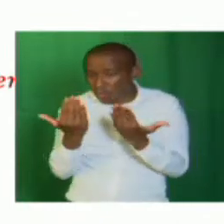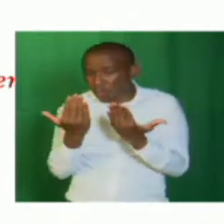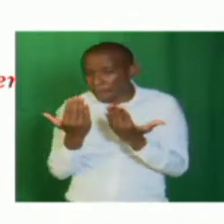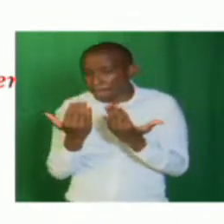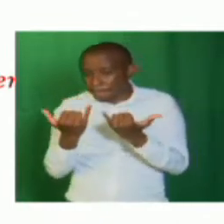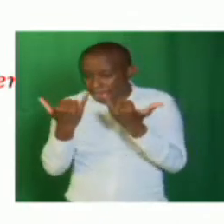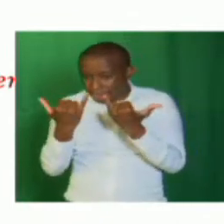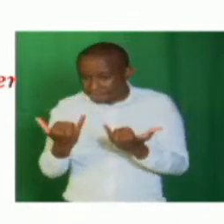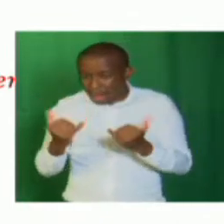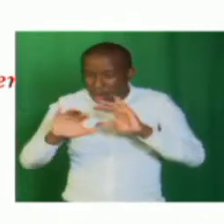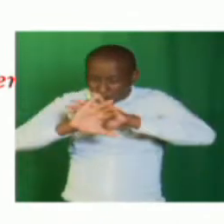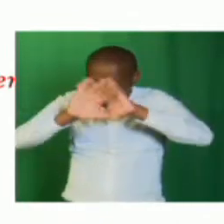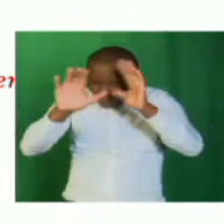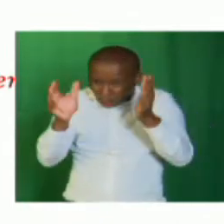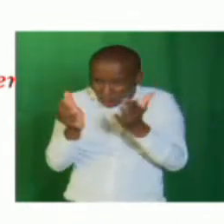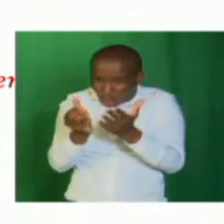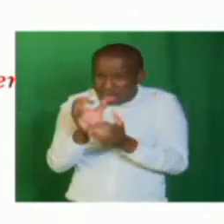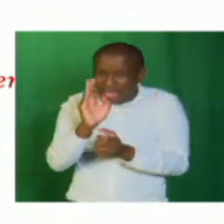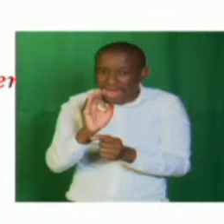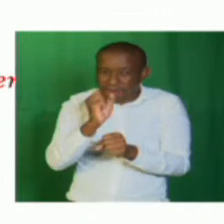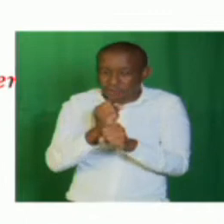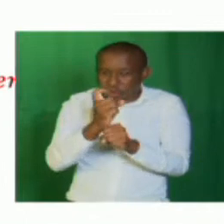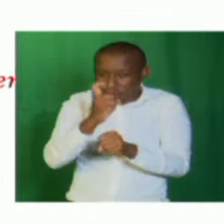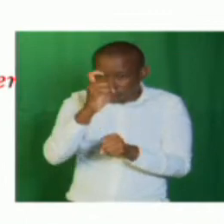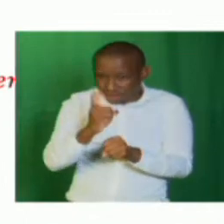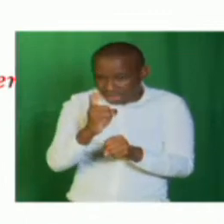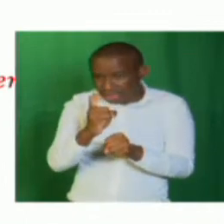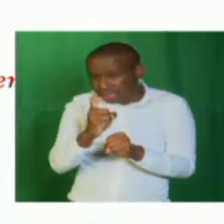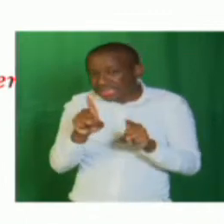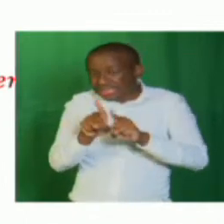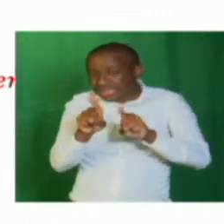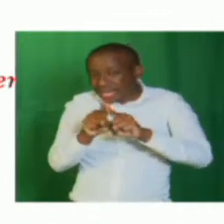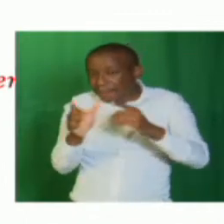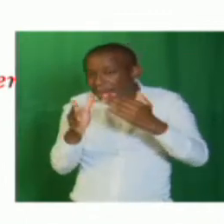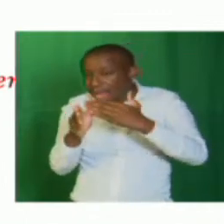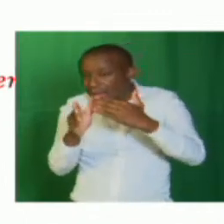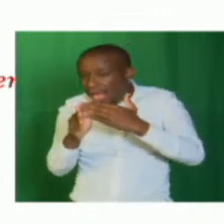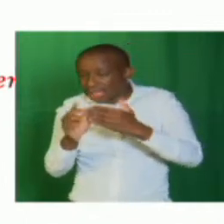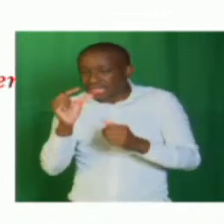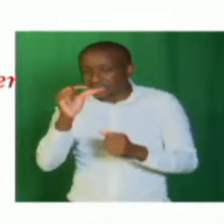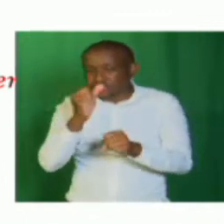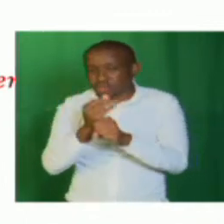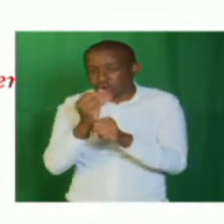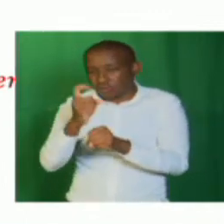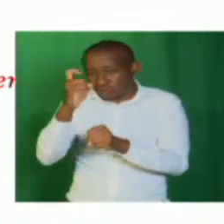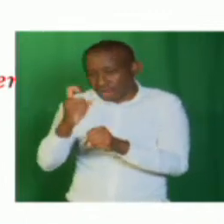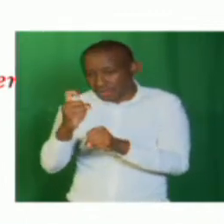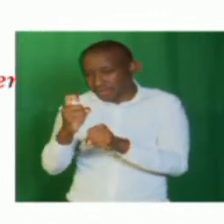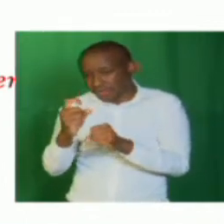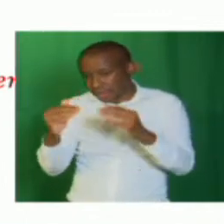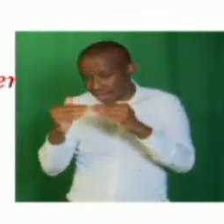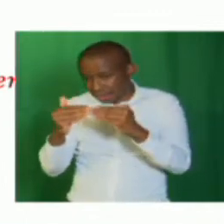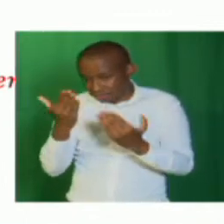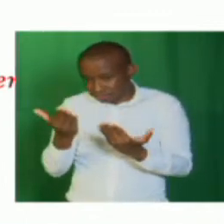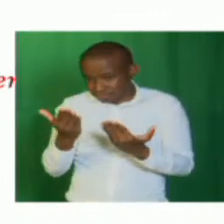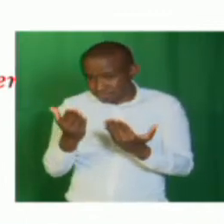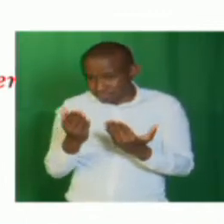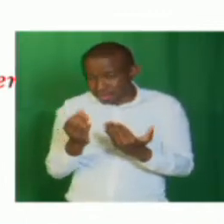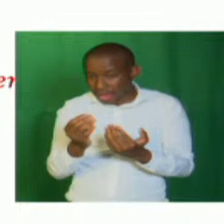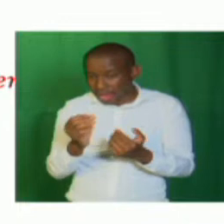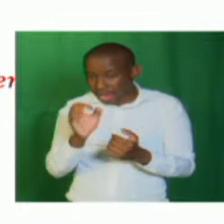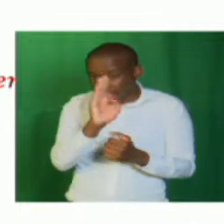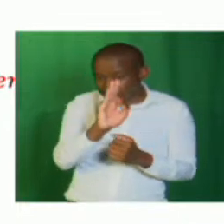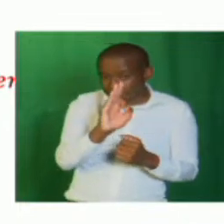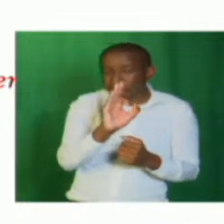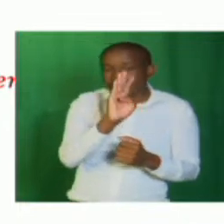So take the whole function of f, equate it to the whole function of g. So function f, it is